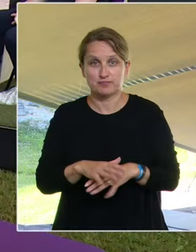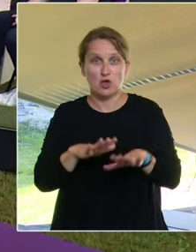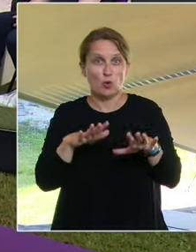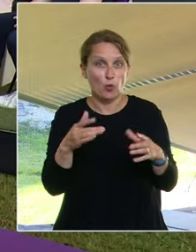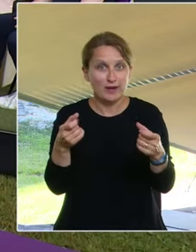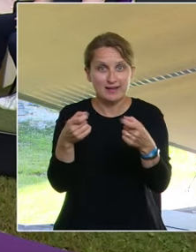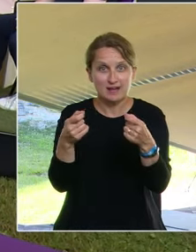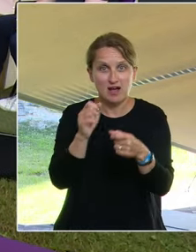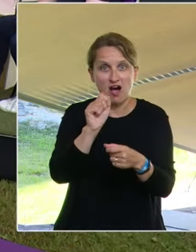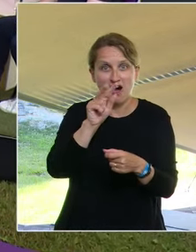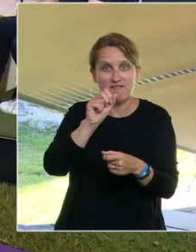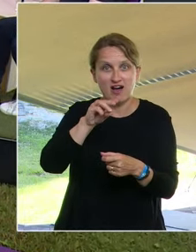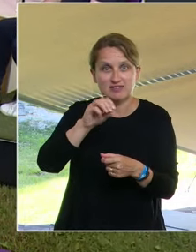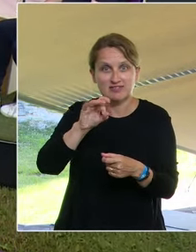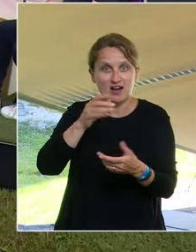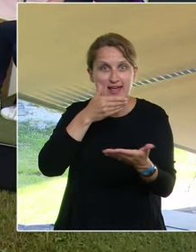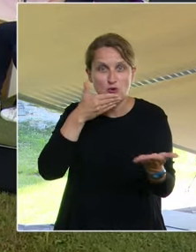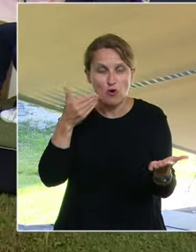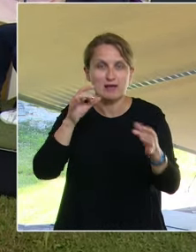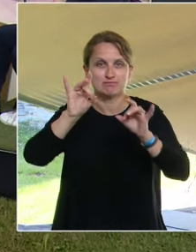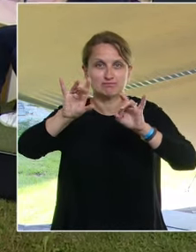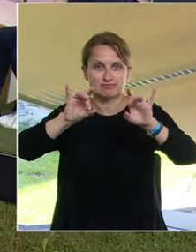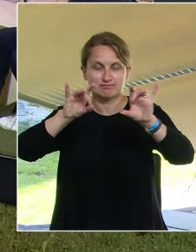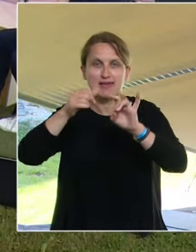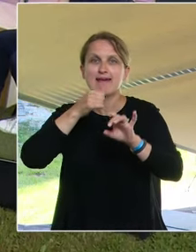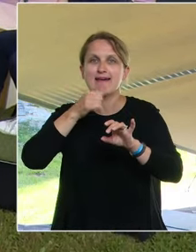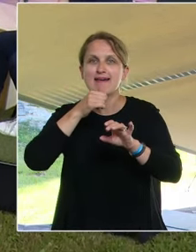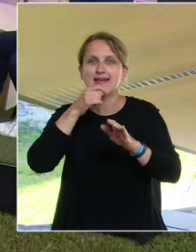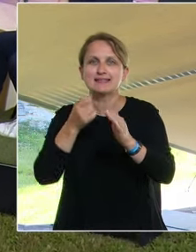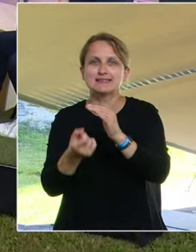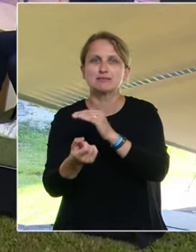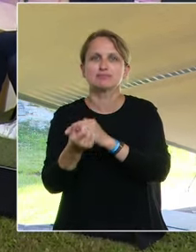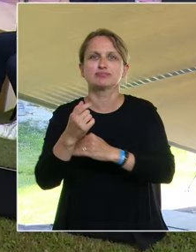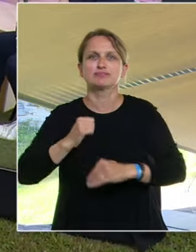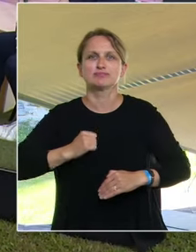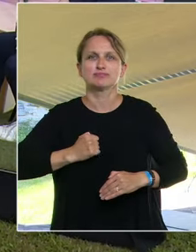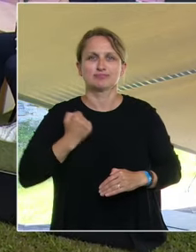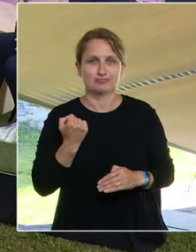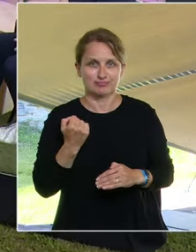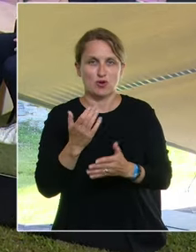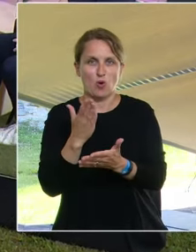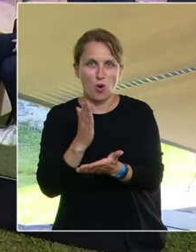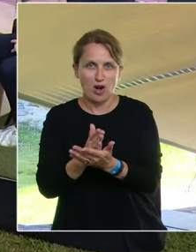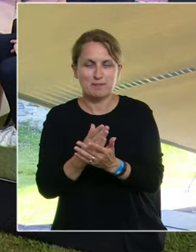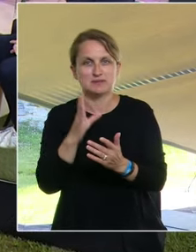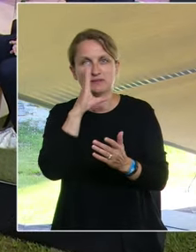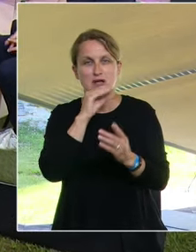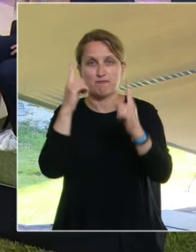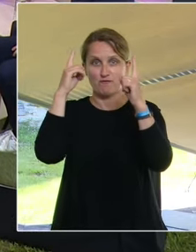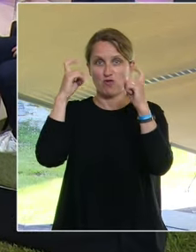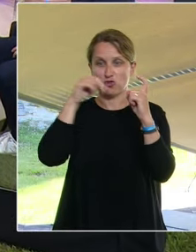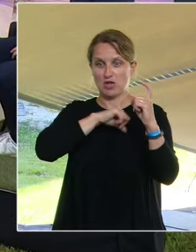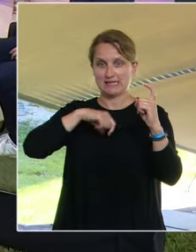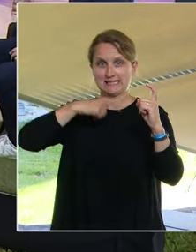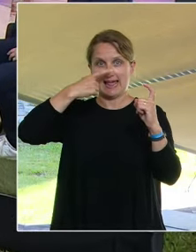avatar, I'll do a little bit of blatant advertising. There is an Estonian startup called Ready Player Me. You take a photo of yourself, put